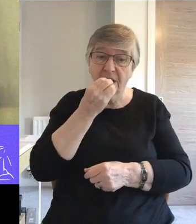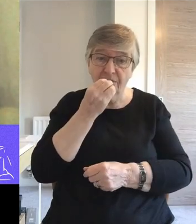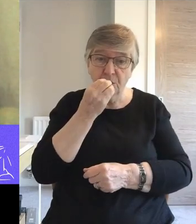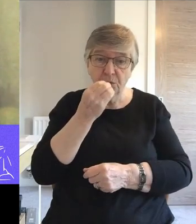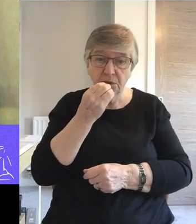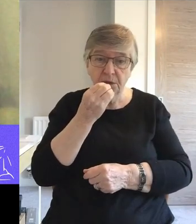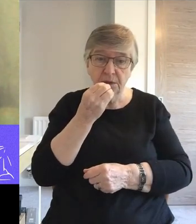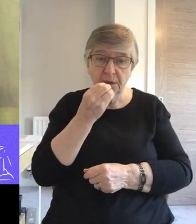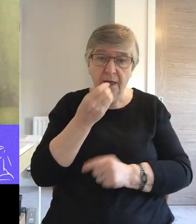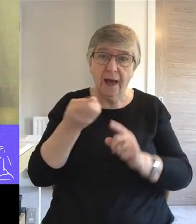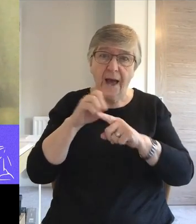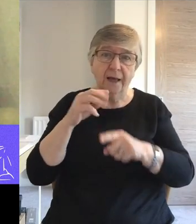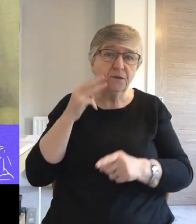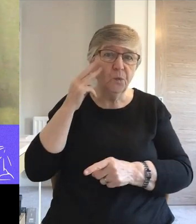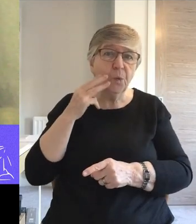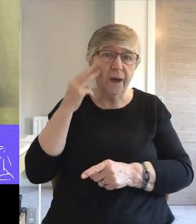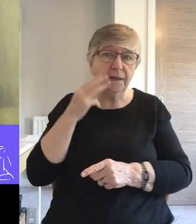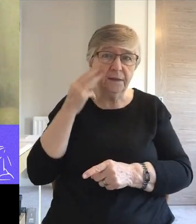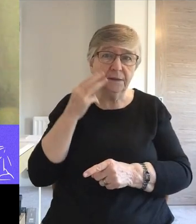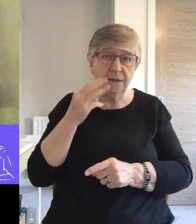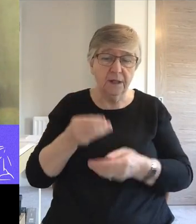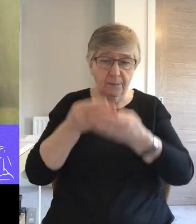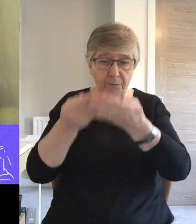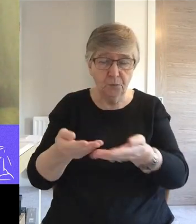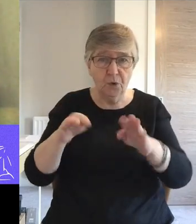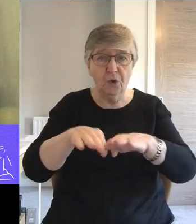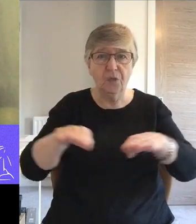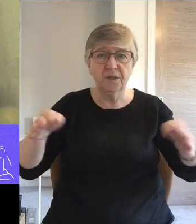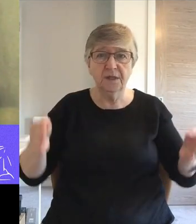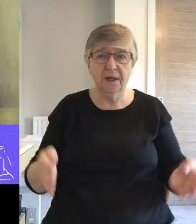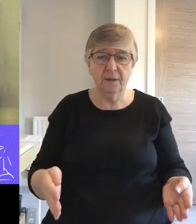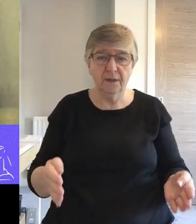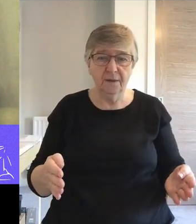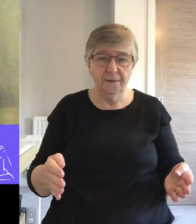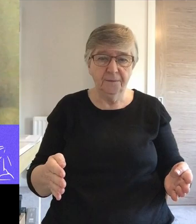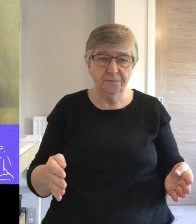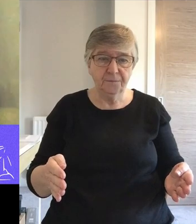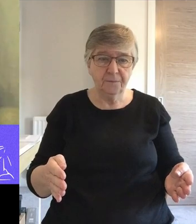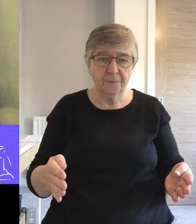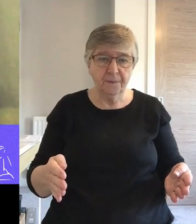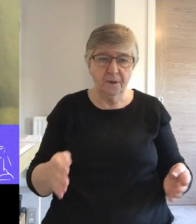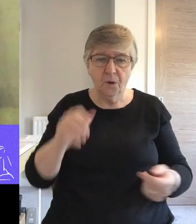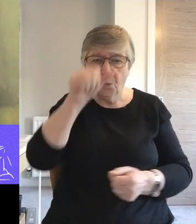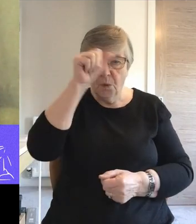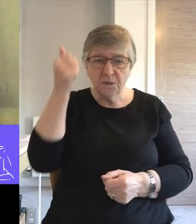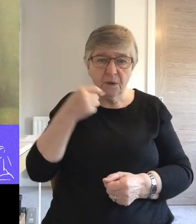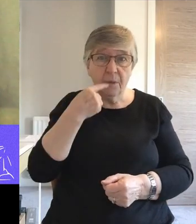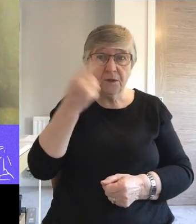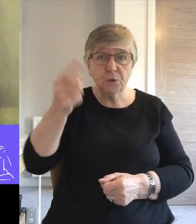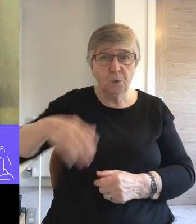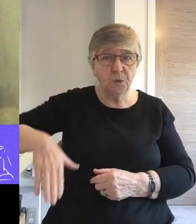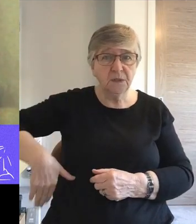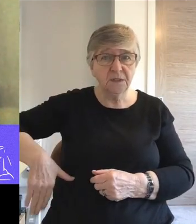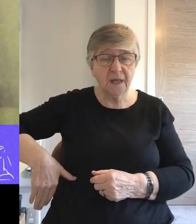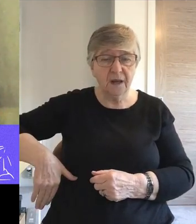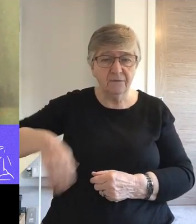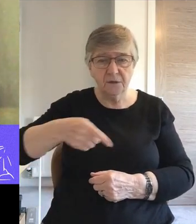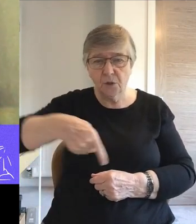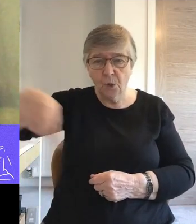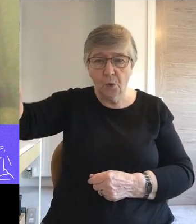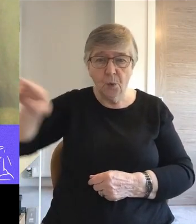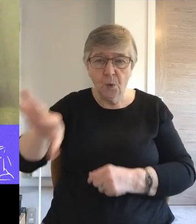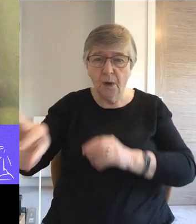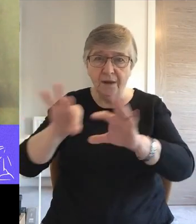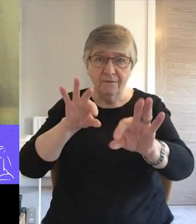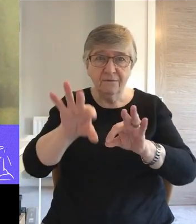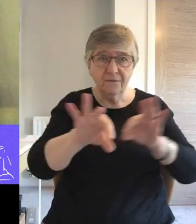feast, mixed spices in the wine, and laid the table. She has sent her servant women to call out